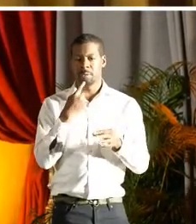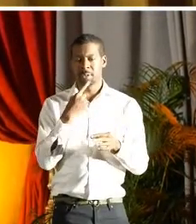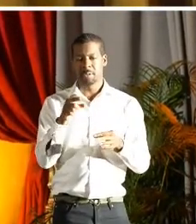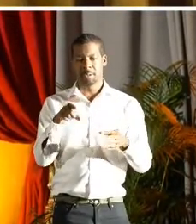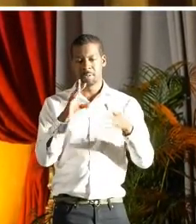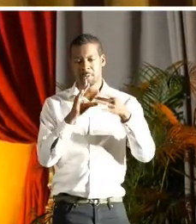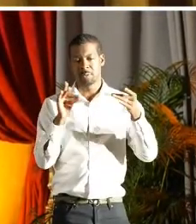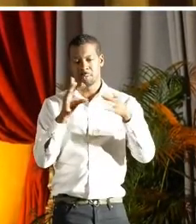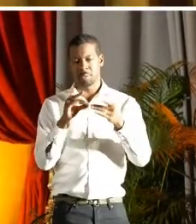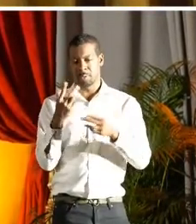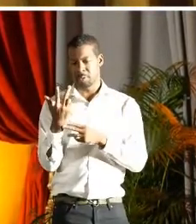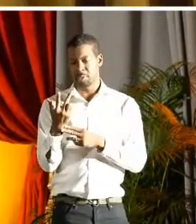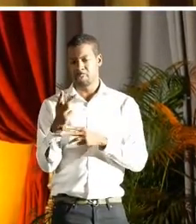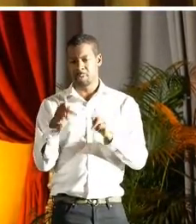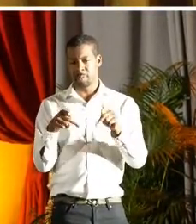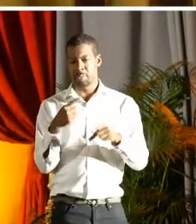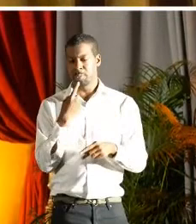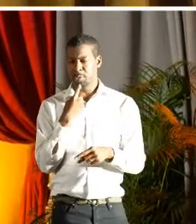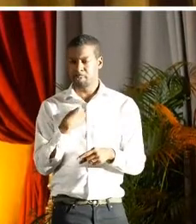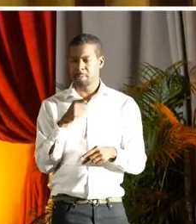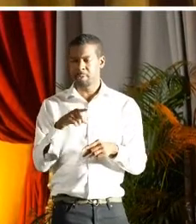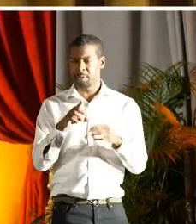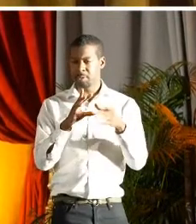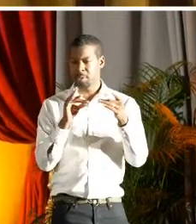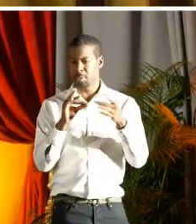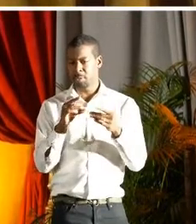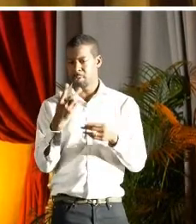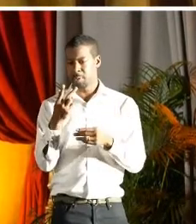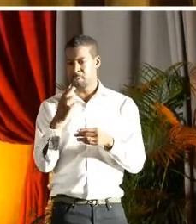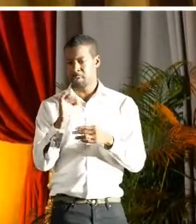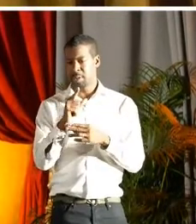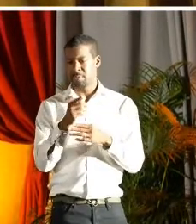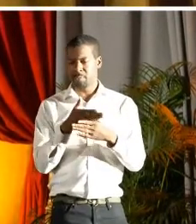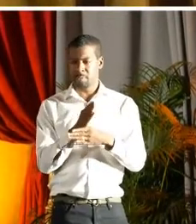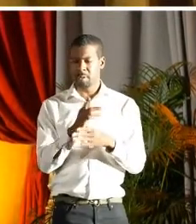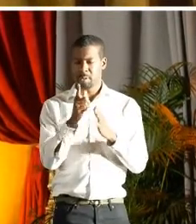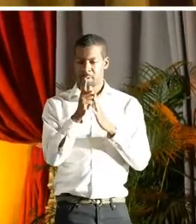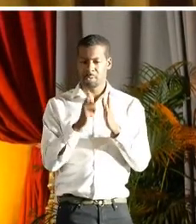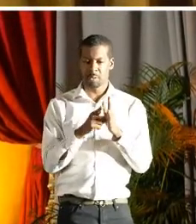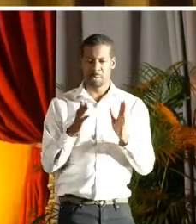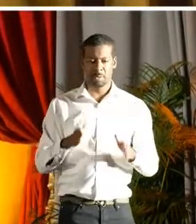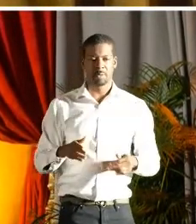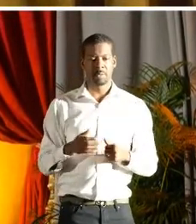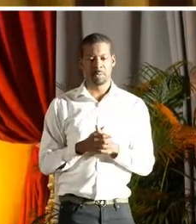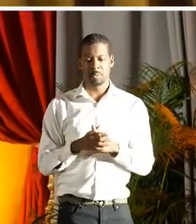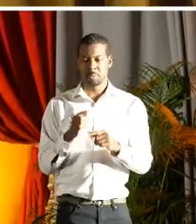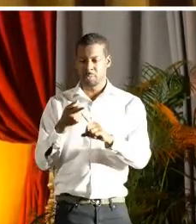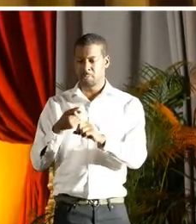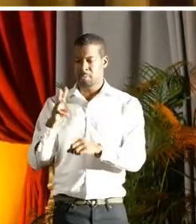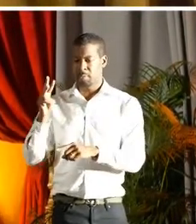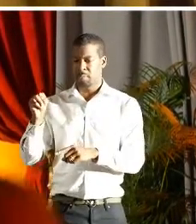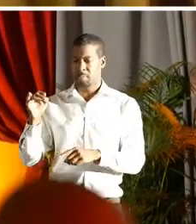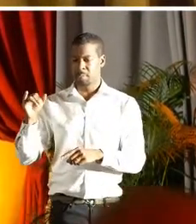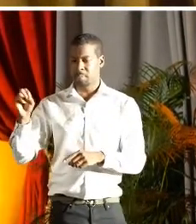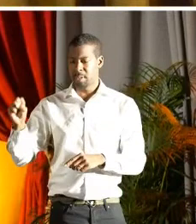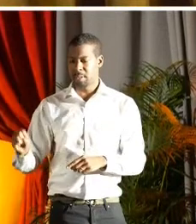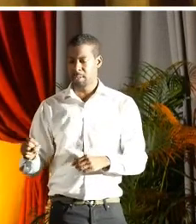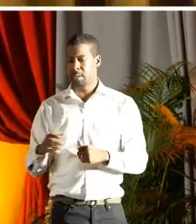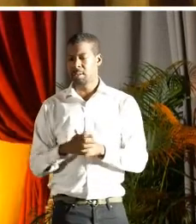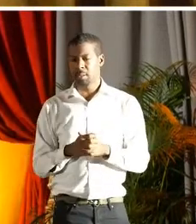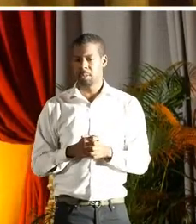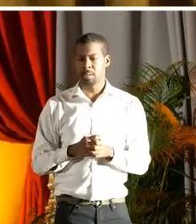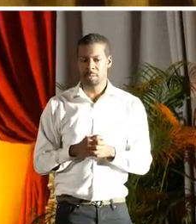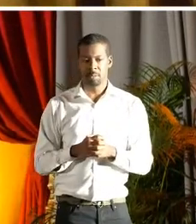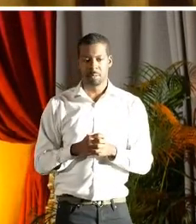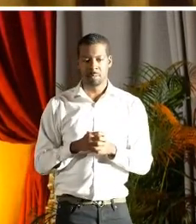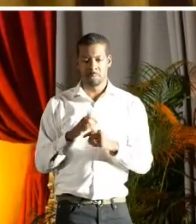stories of those three individuals we just talked about, those three civil rights lawyers, because, you know, being from Mississippi, I had never heard of them either.